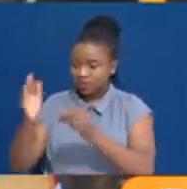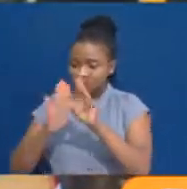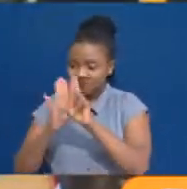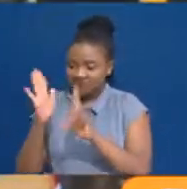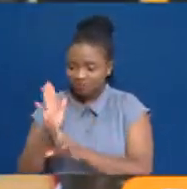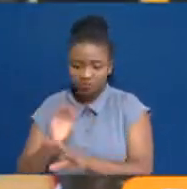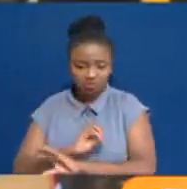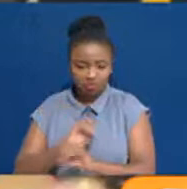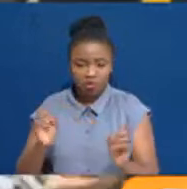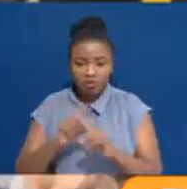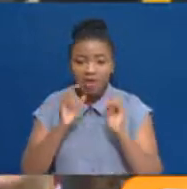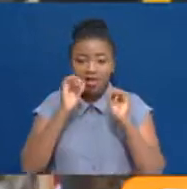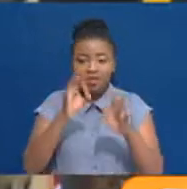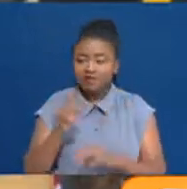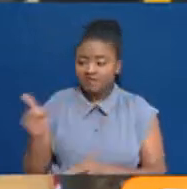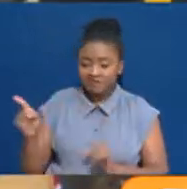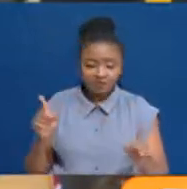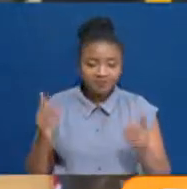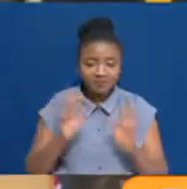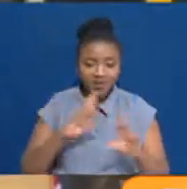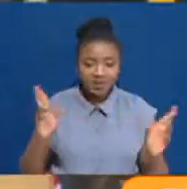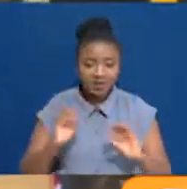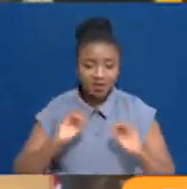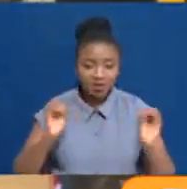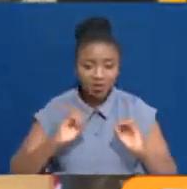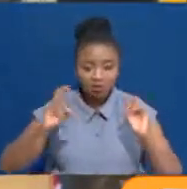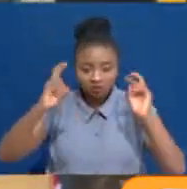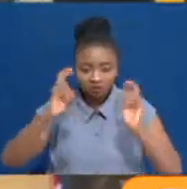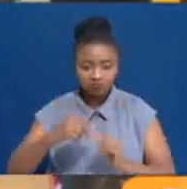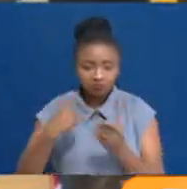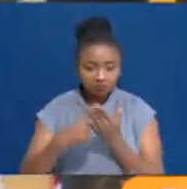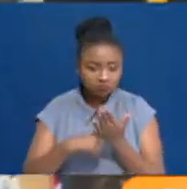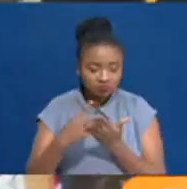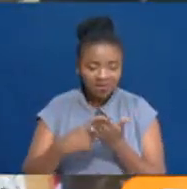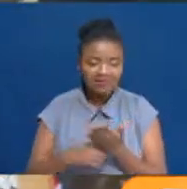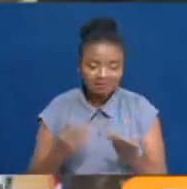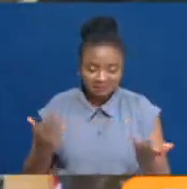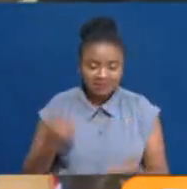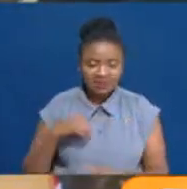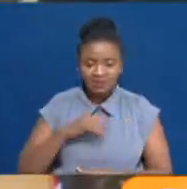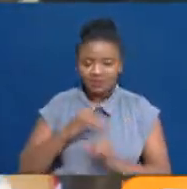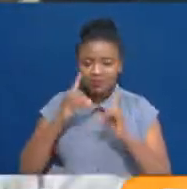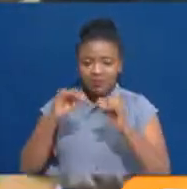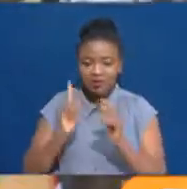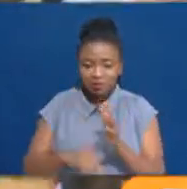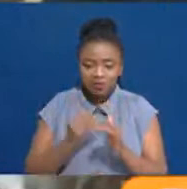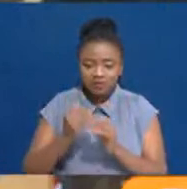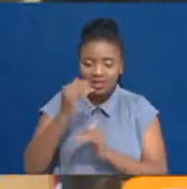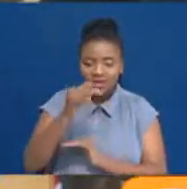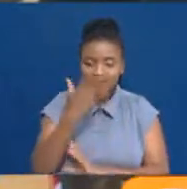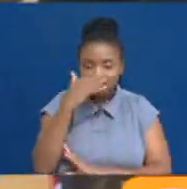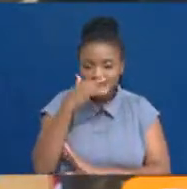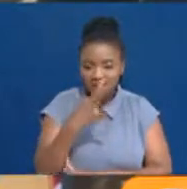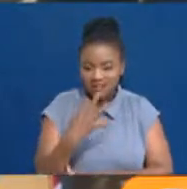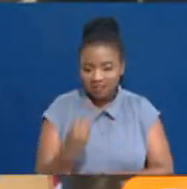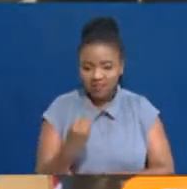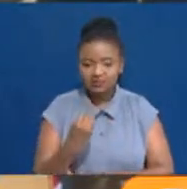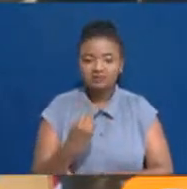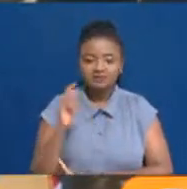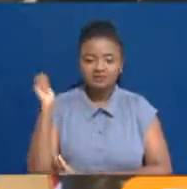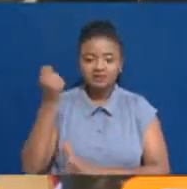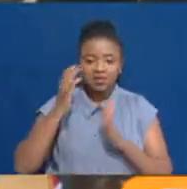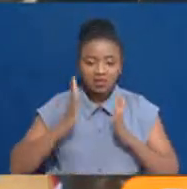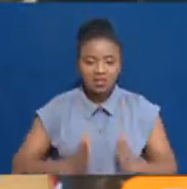kuongea na kukubaliana na sisi vile sisi tunataka, tumesema baada ya siku 30 wa